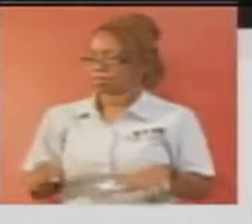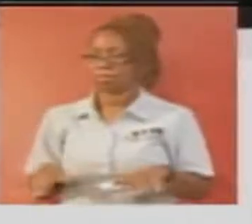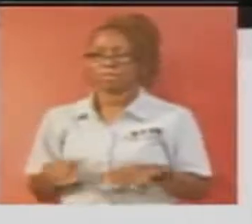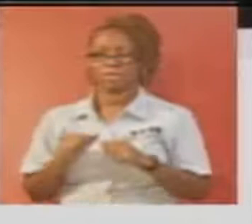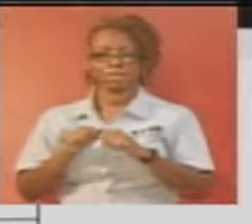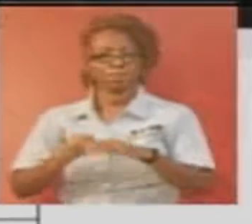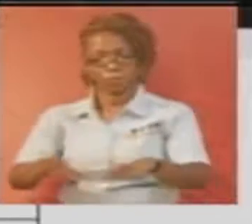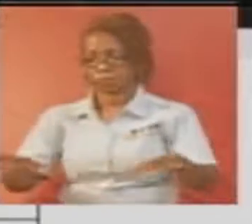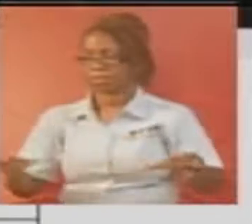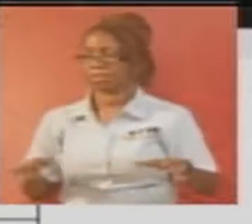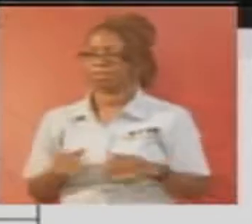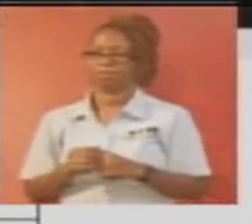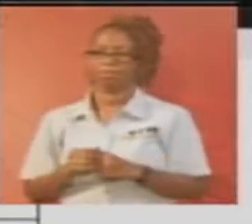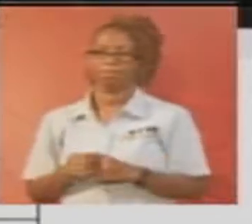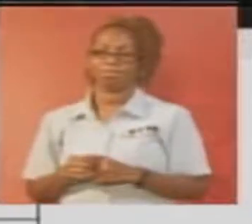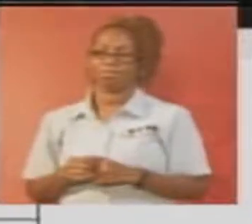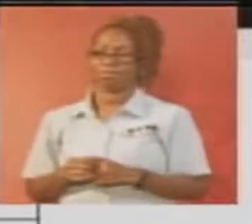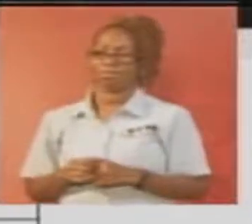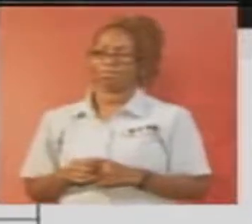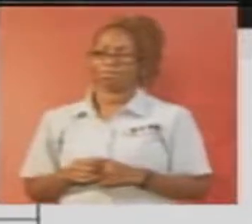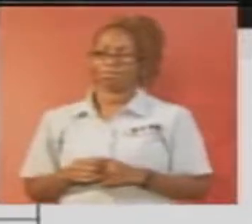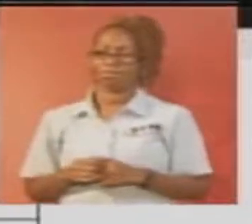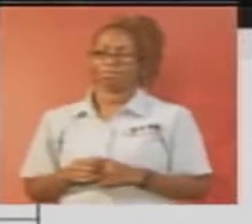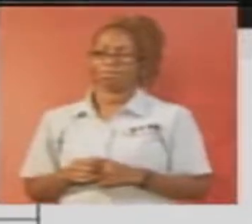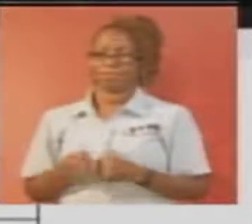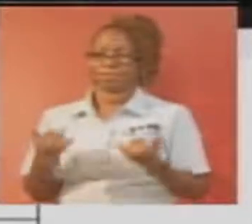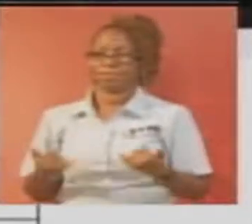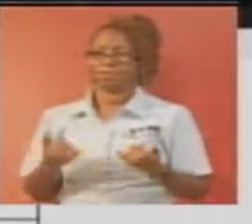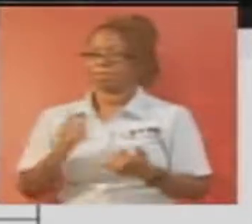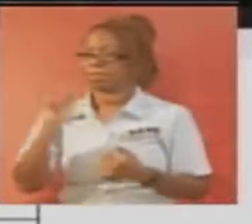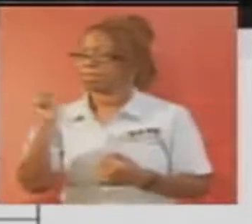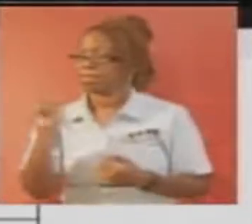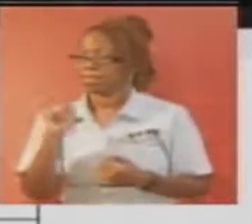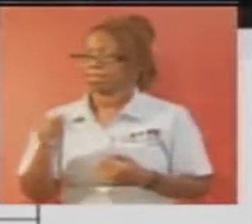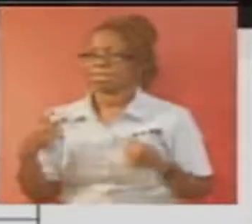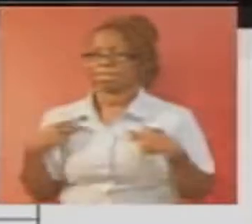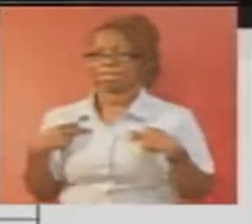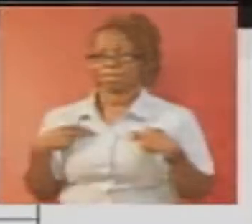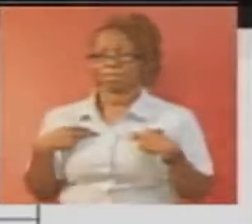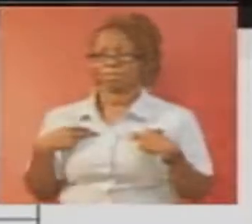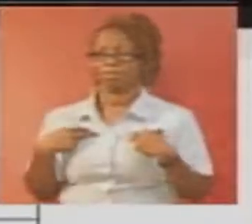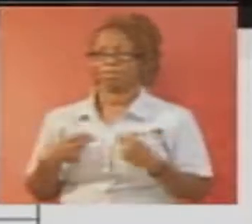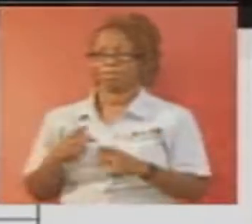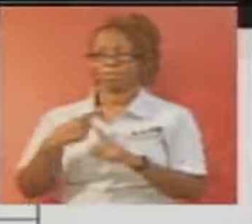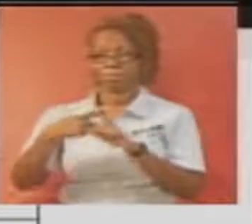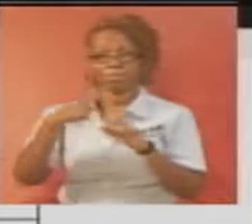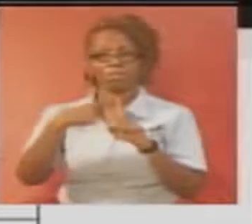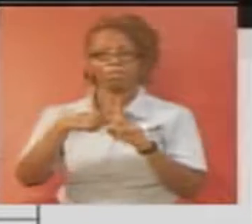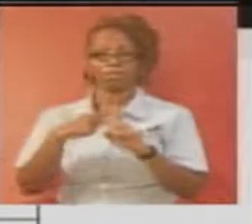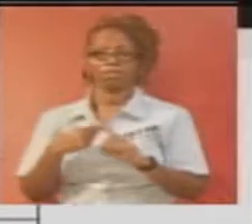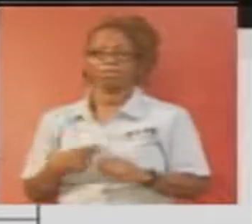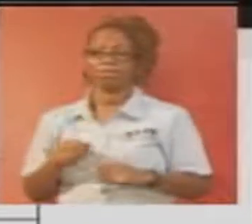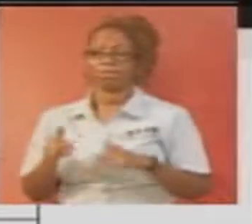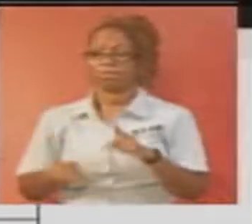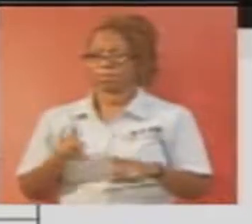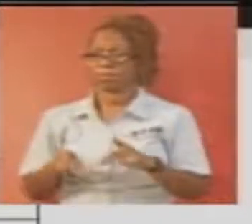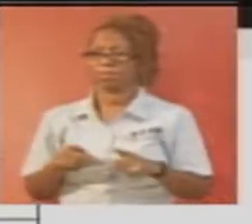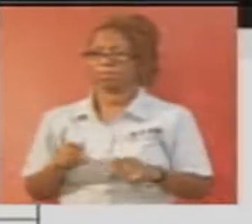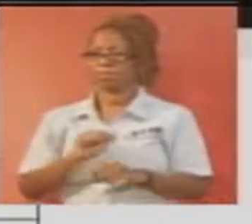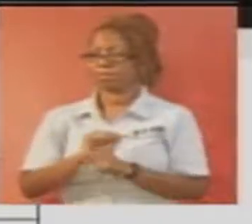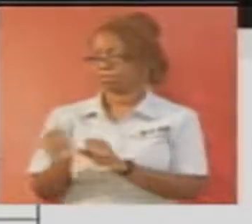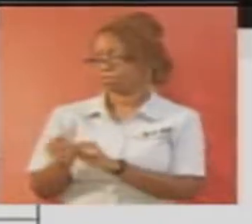Next slide. The geographic distribution that we show today is showing the activity over the